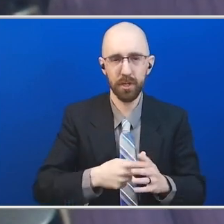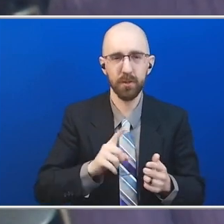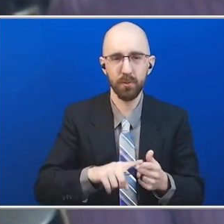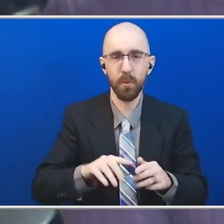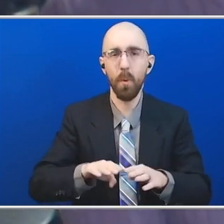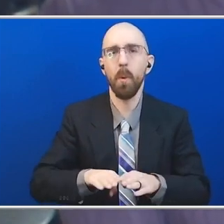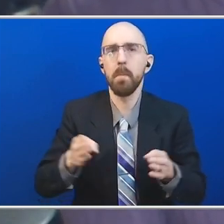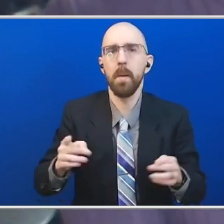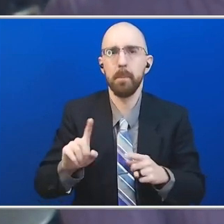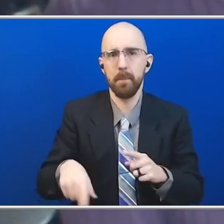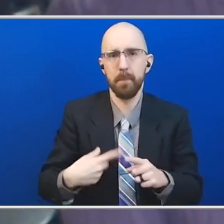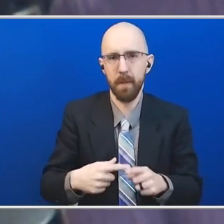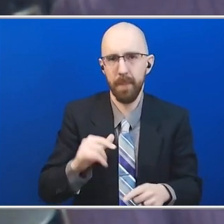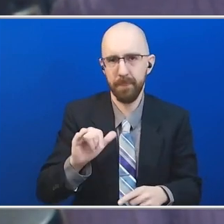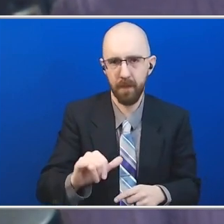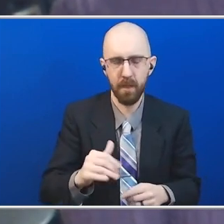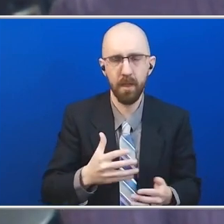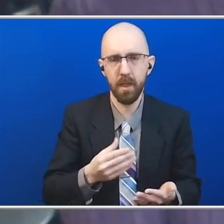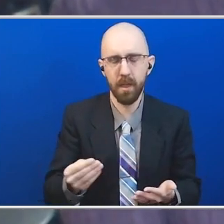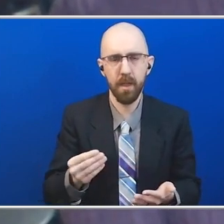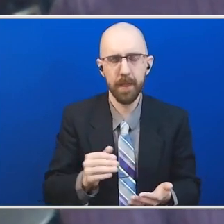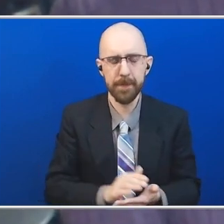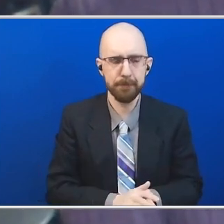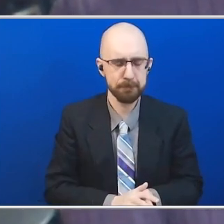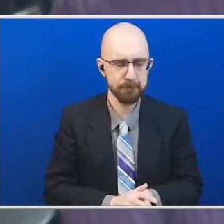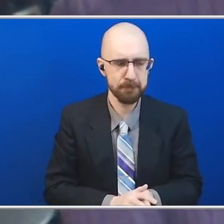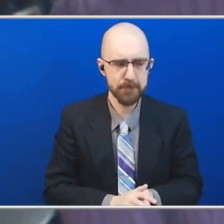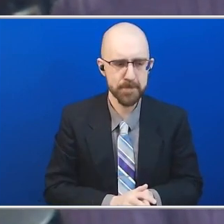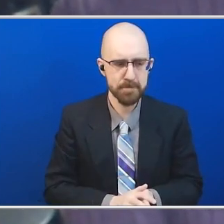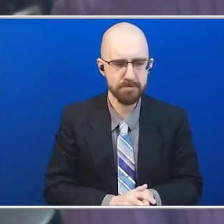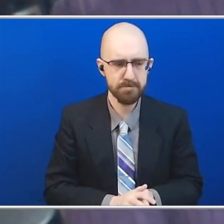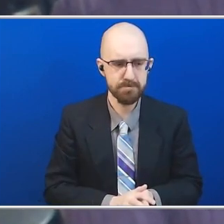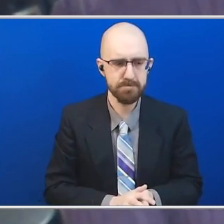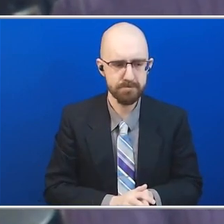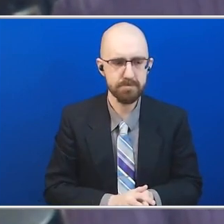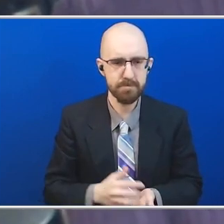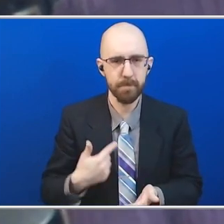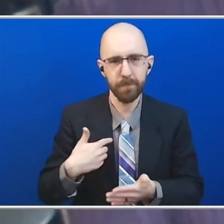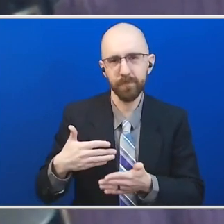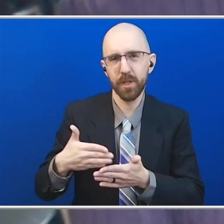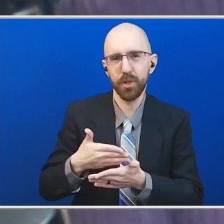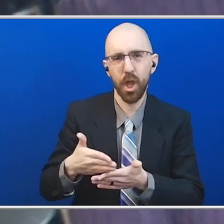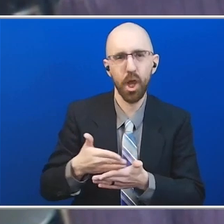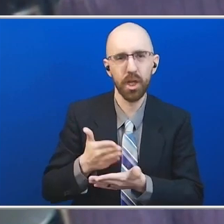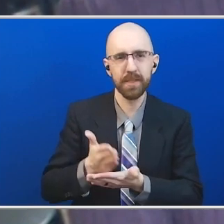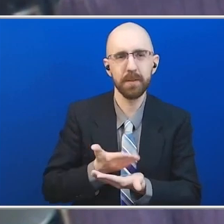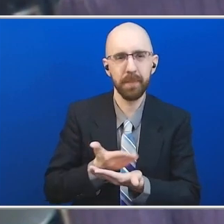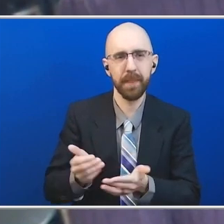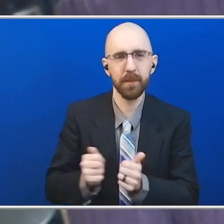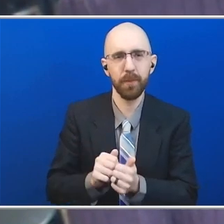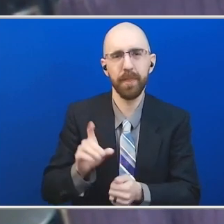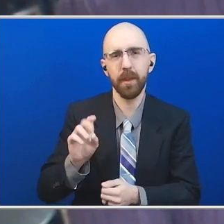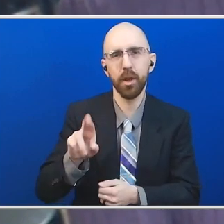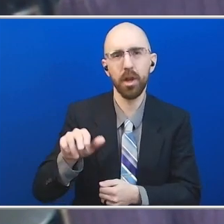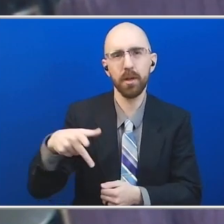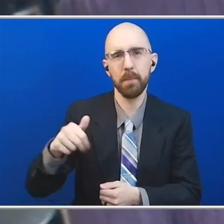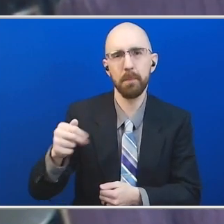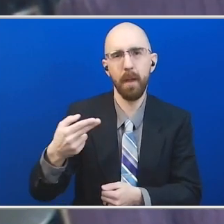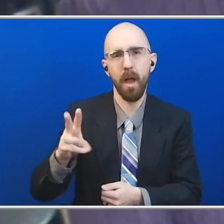it. And I shared some things with Dr. Pawa,